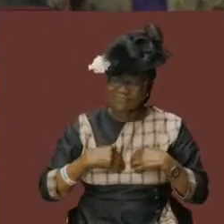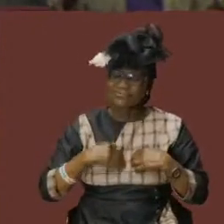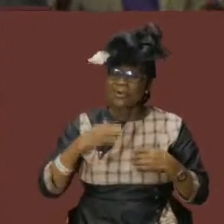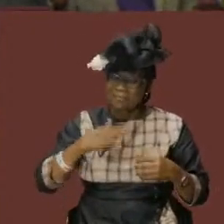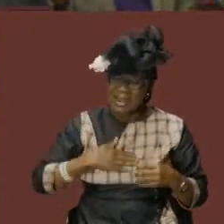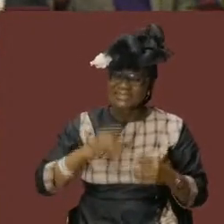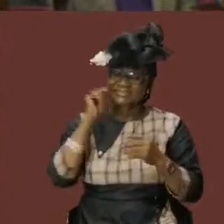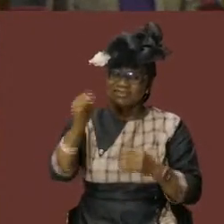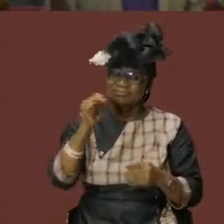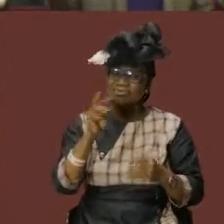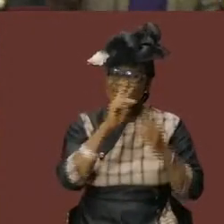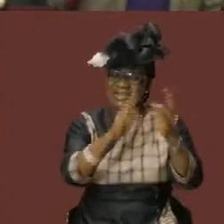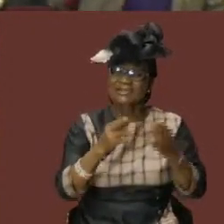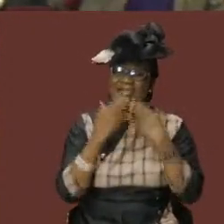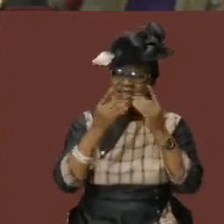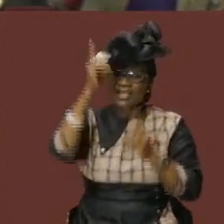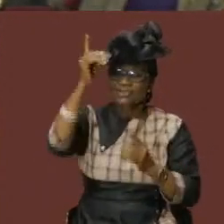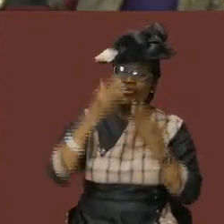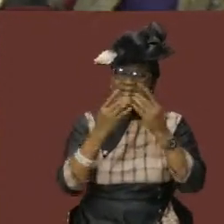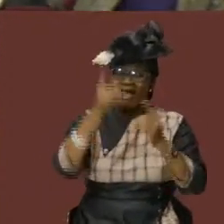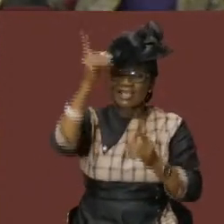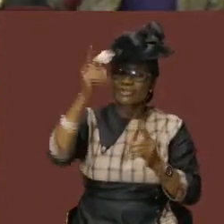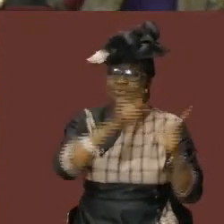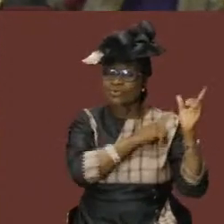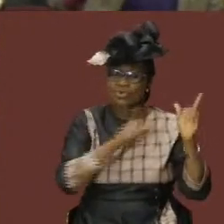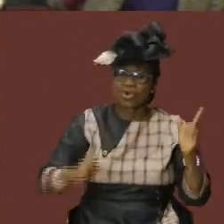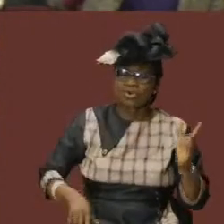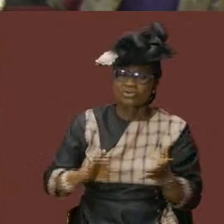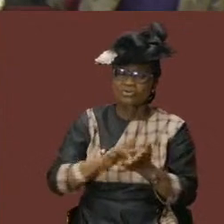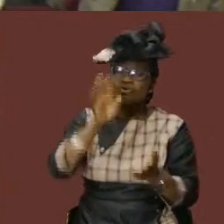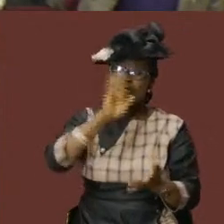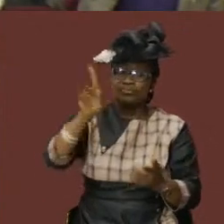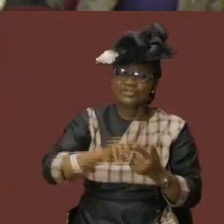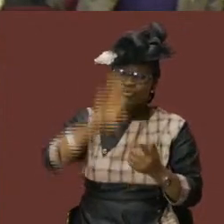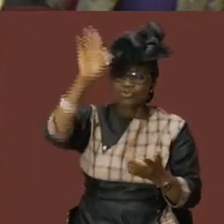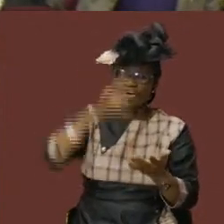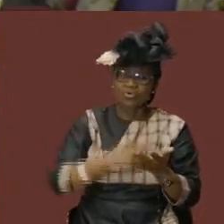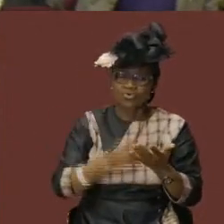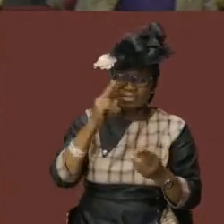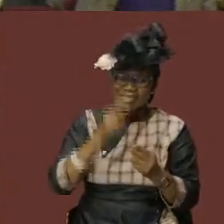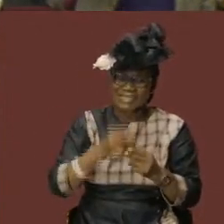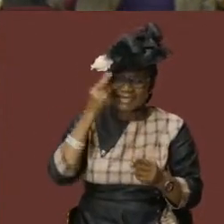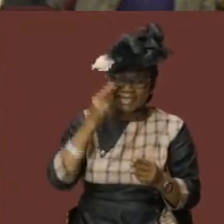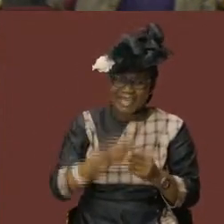you, thank you, Lord. Glory be to your holy name.